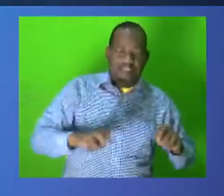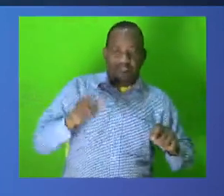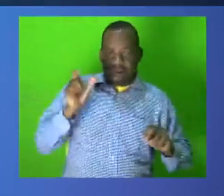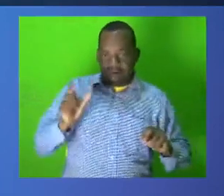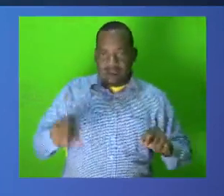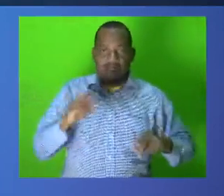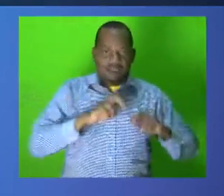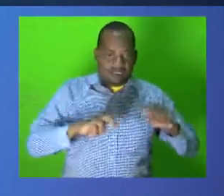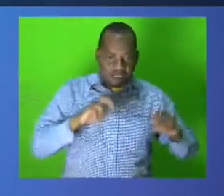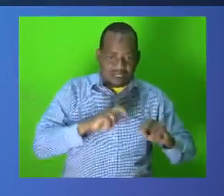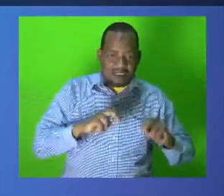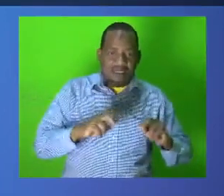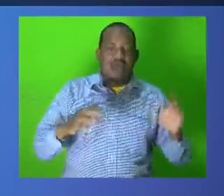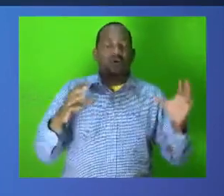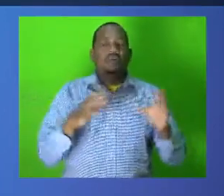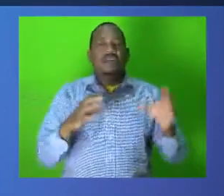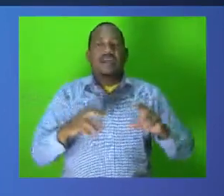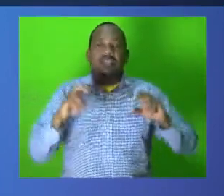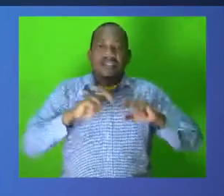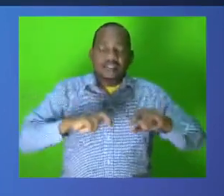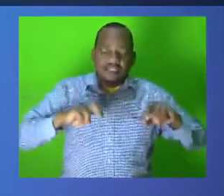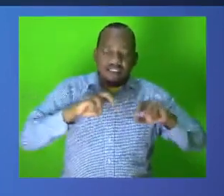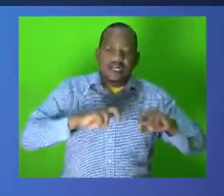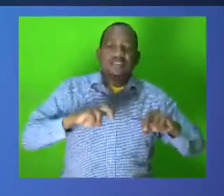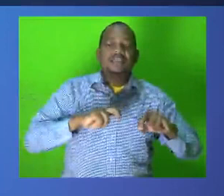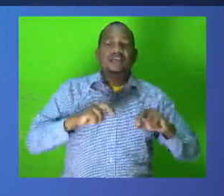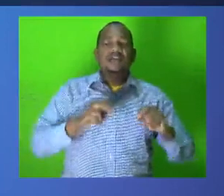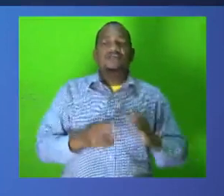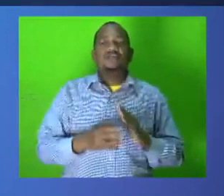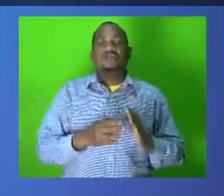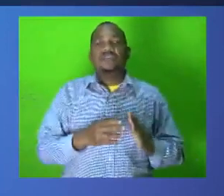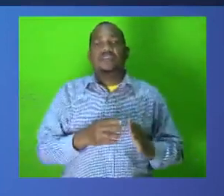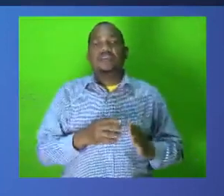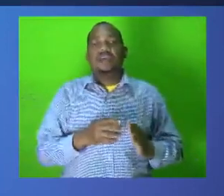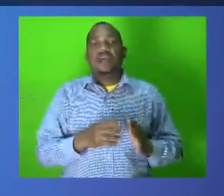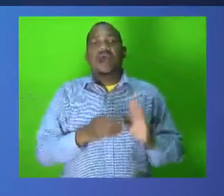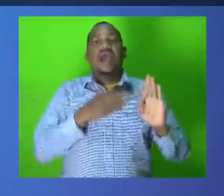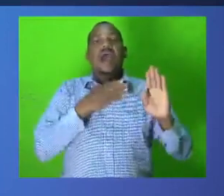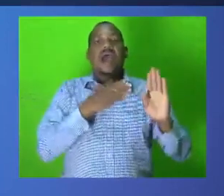conducts research for aim to accept